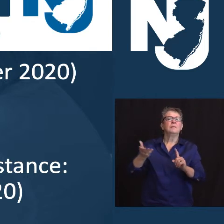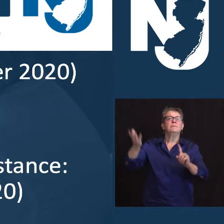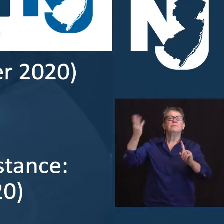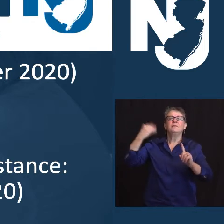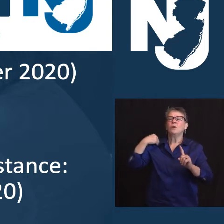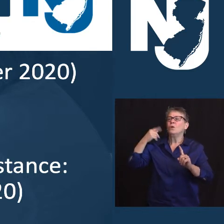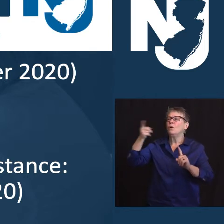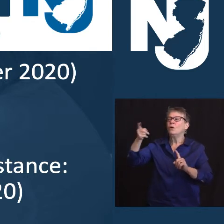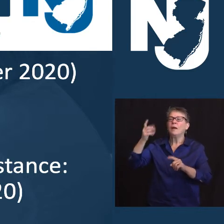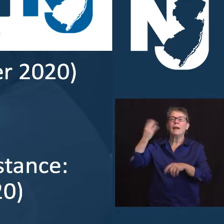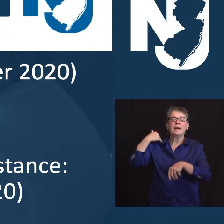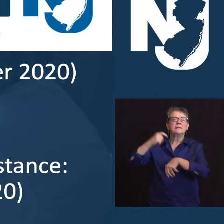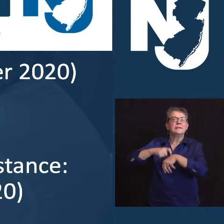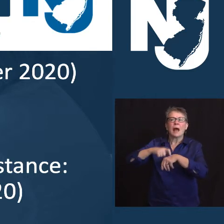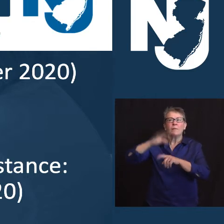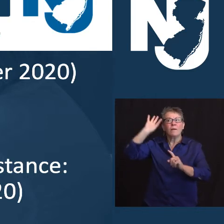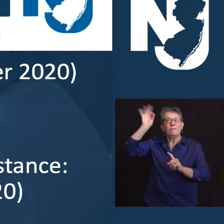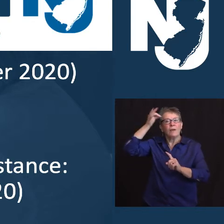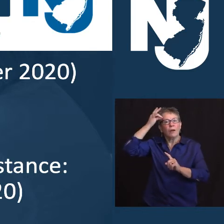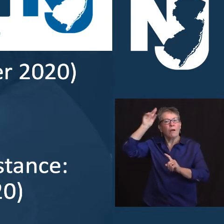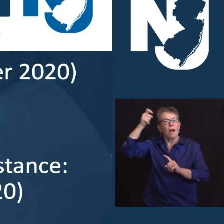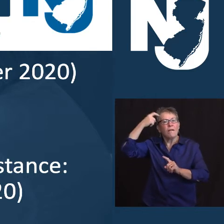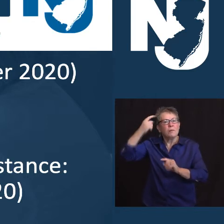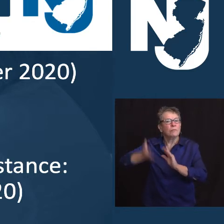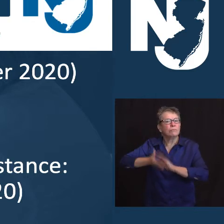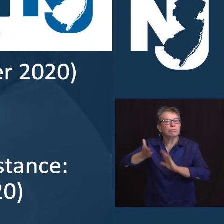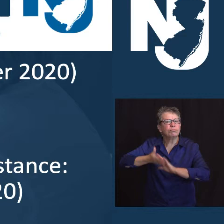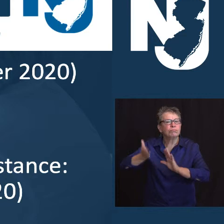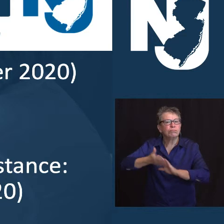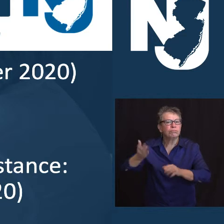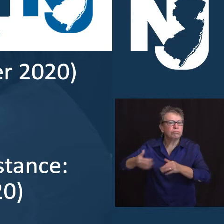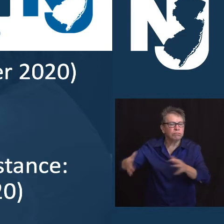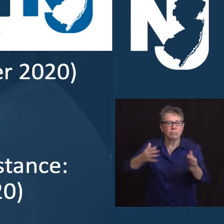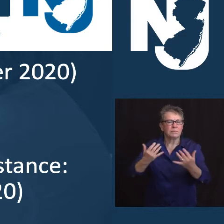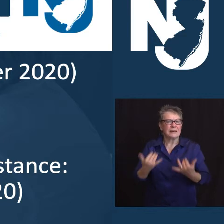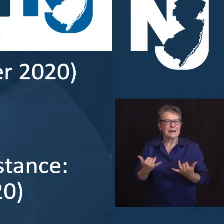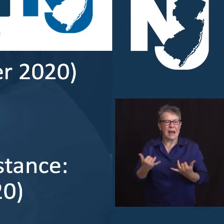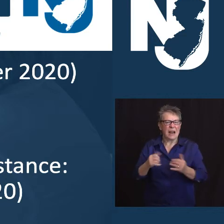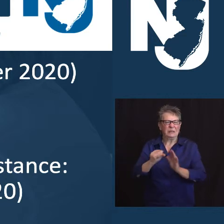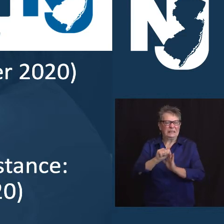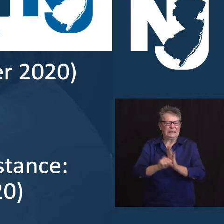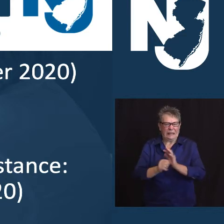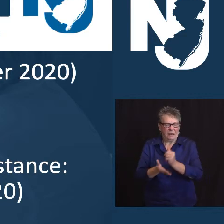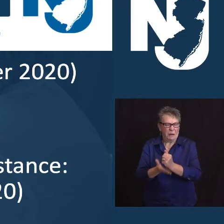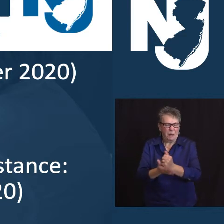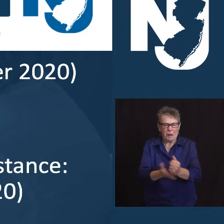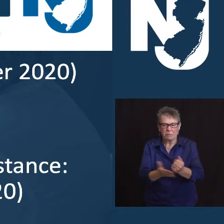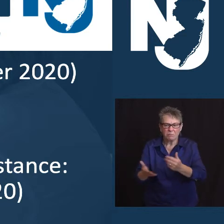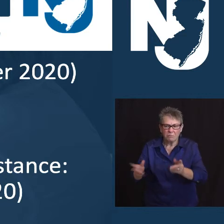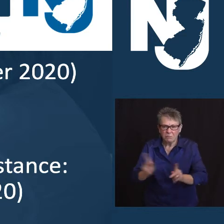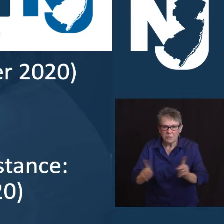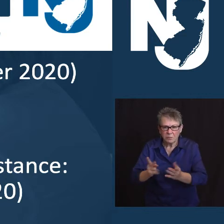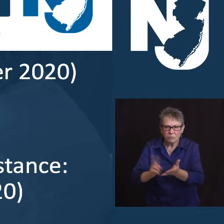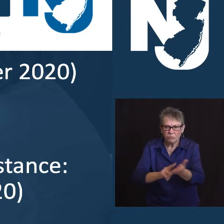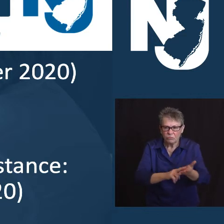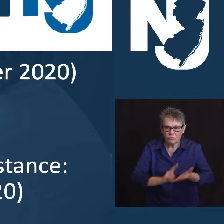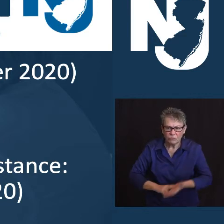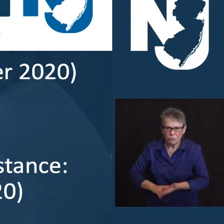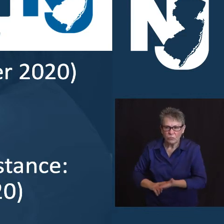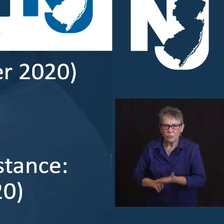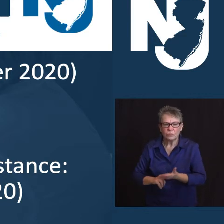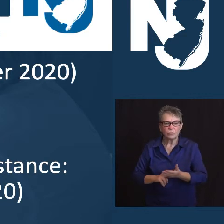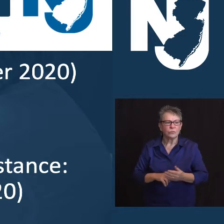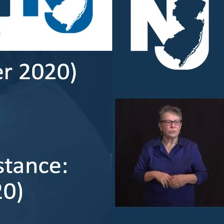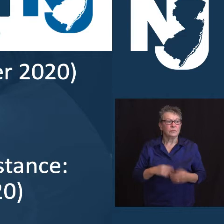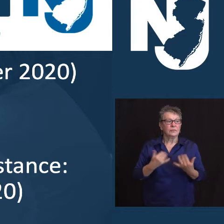3 months, more than 75,000 new consumers purchased on the exchange. And this part is really quite remarkable. And